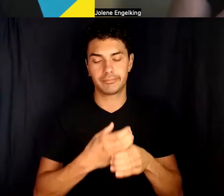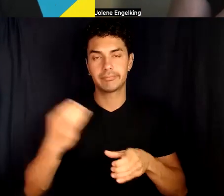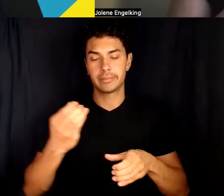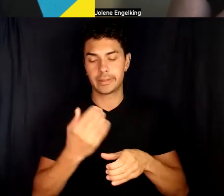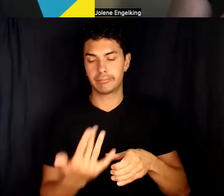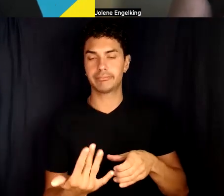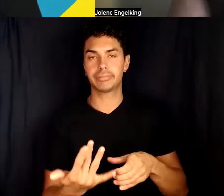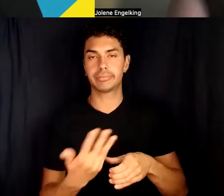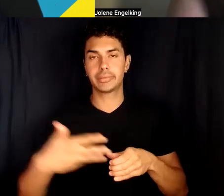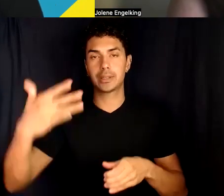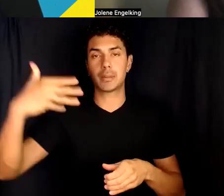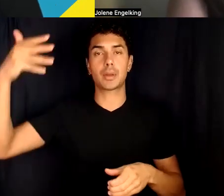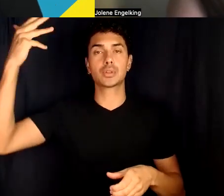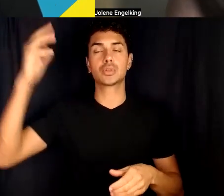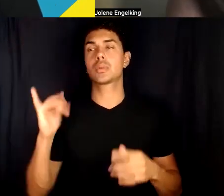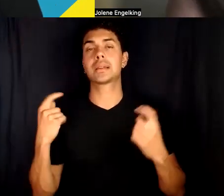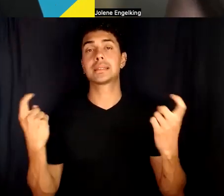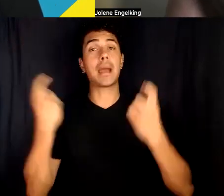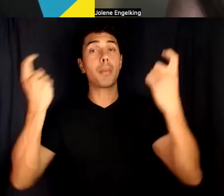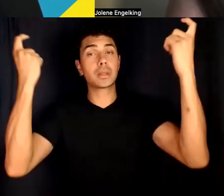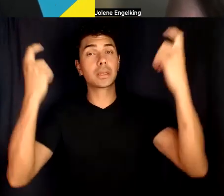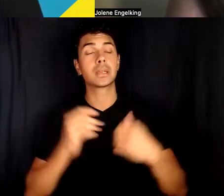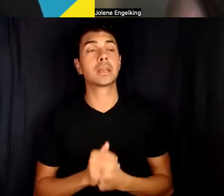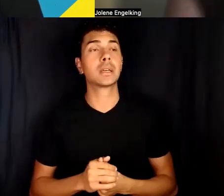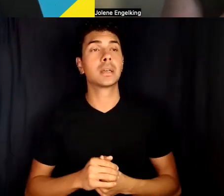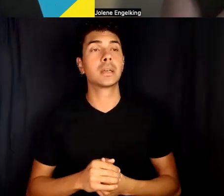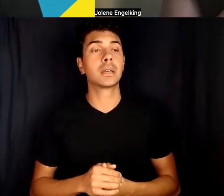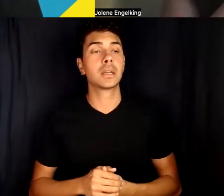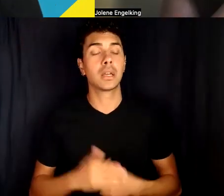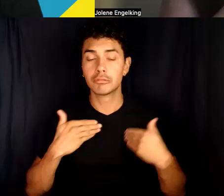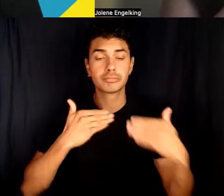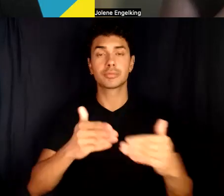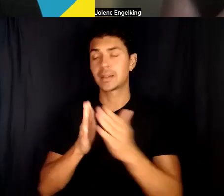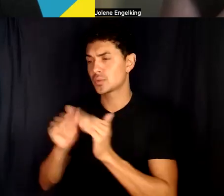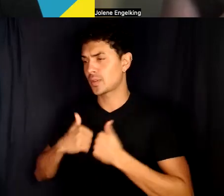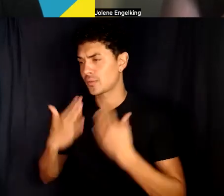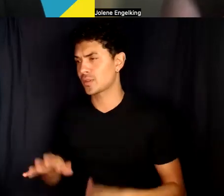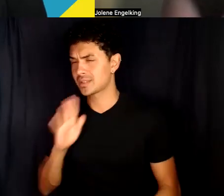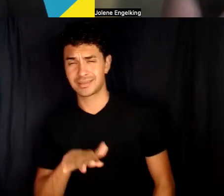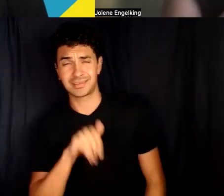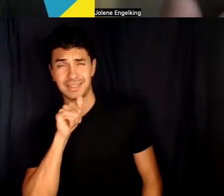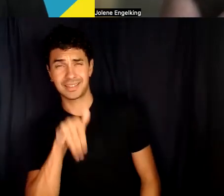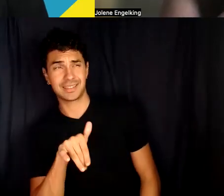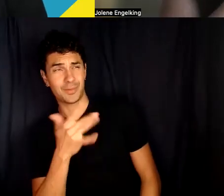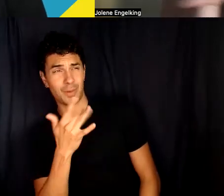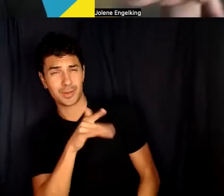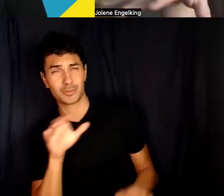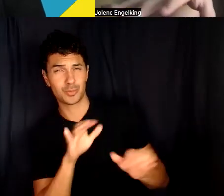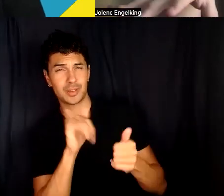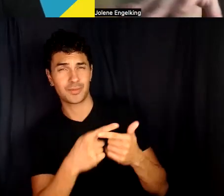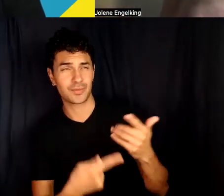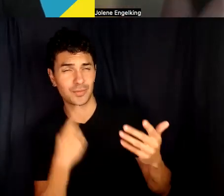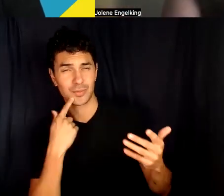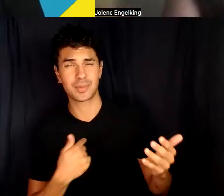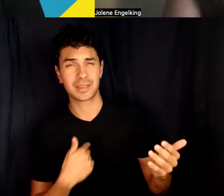culture, but they never asked the survivor if they wanted that. And the survivor's like, no, that's not really my jam, or, I can do that at home. I'm okay in